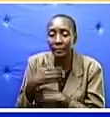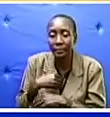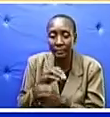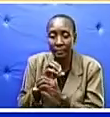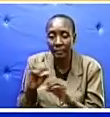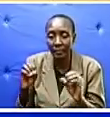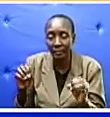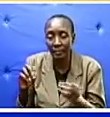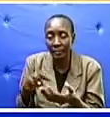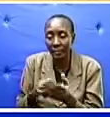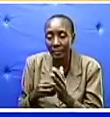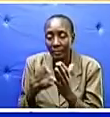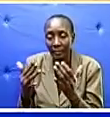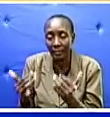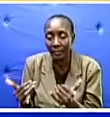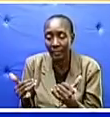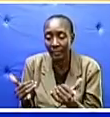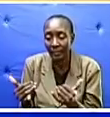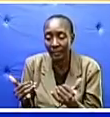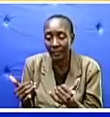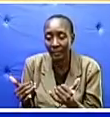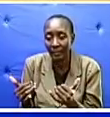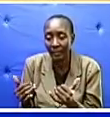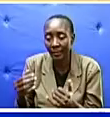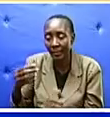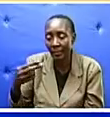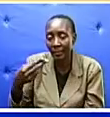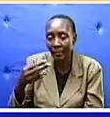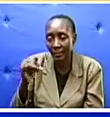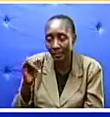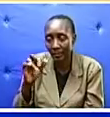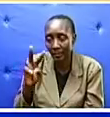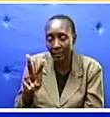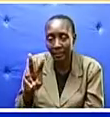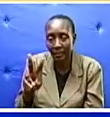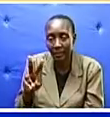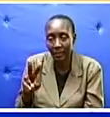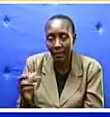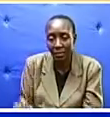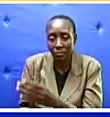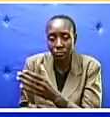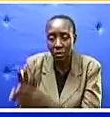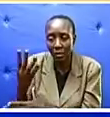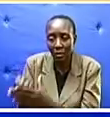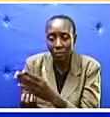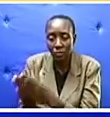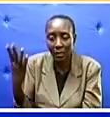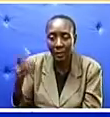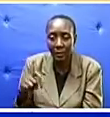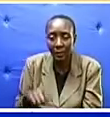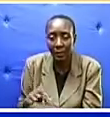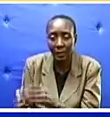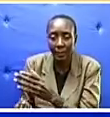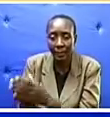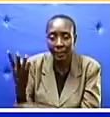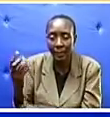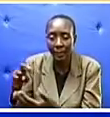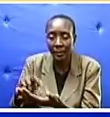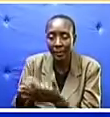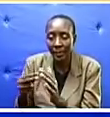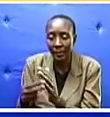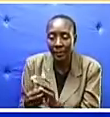that ARVs, the HIV start multiplying. And when it start multiplying, you don't have